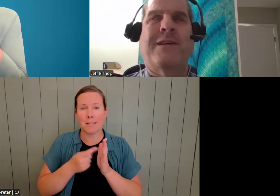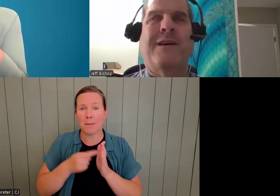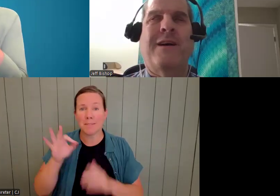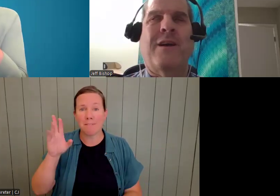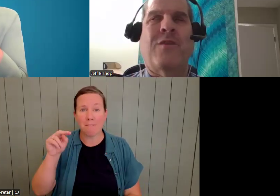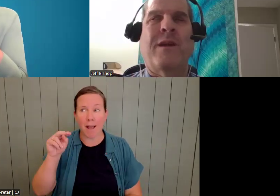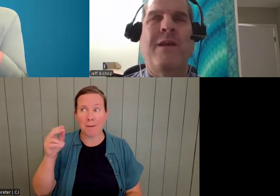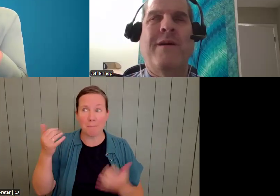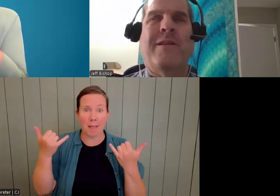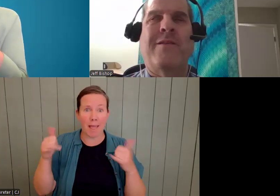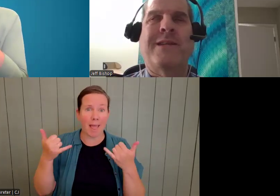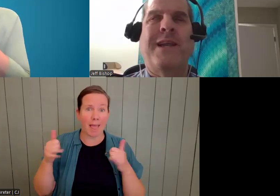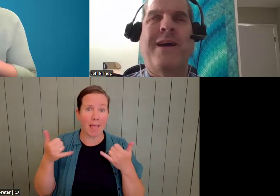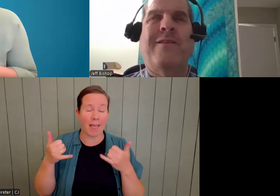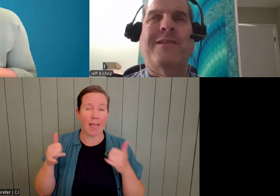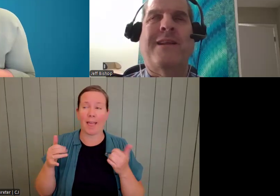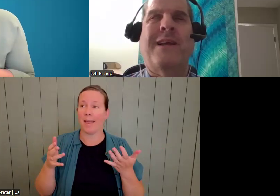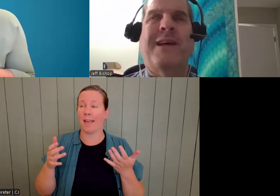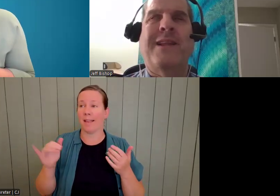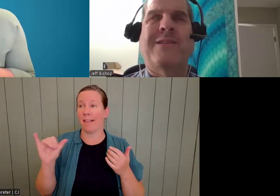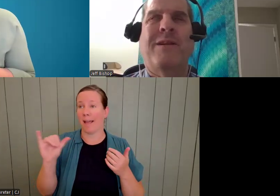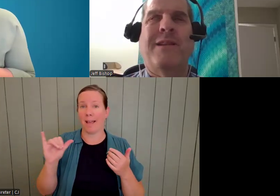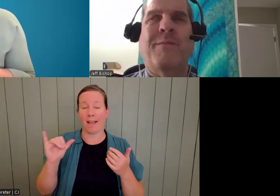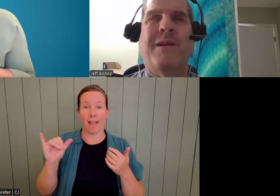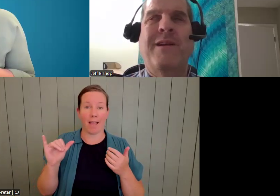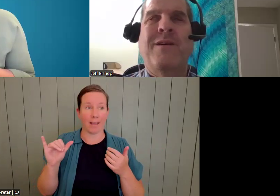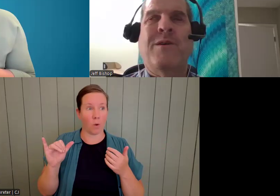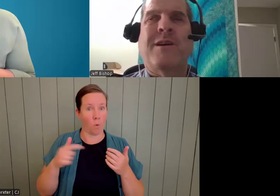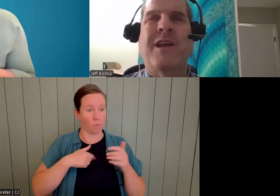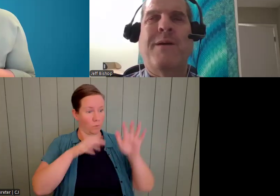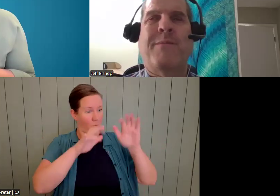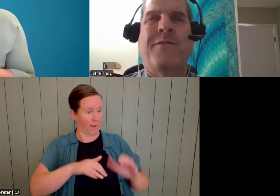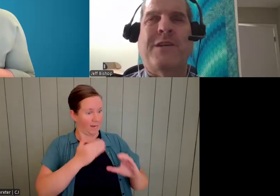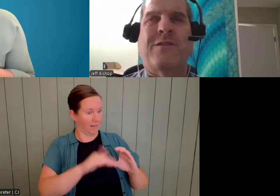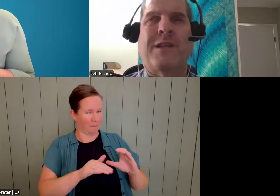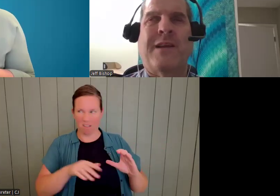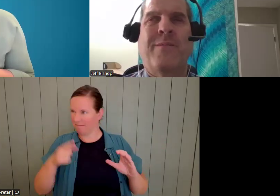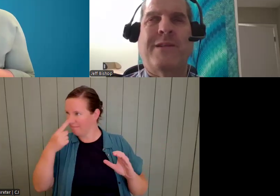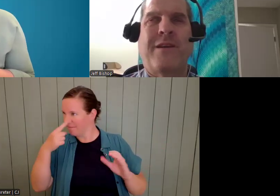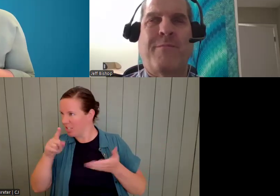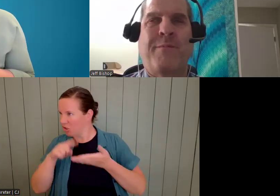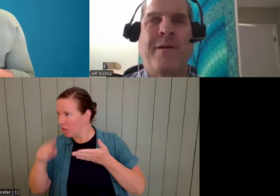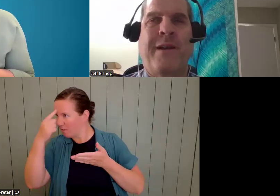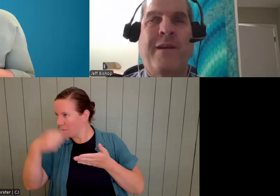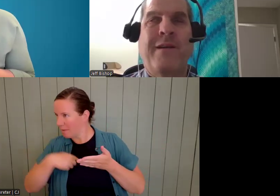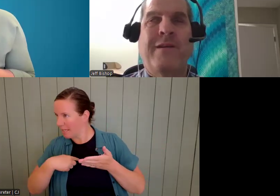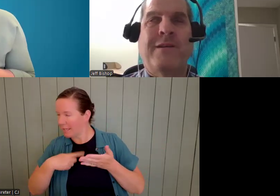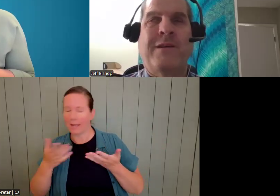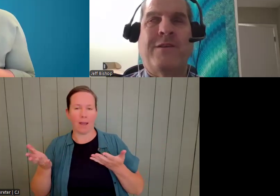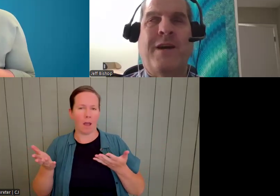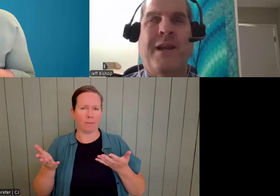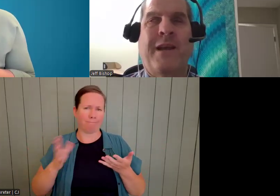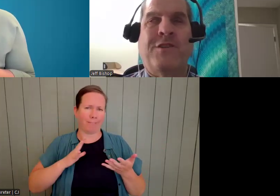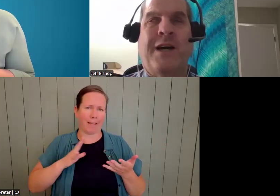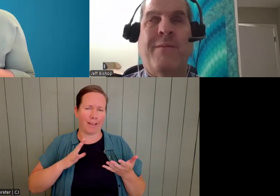fix a quick email that you're sending out or something like that, that's one thing. But we're talking about professional documents that you're preparing